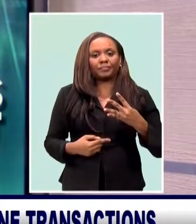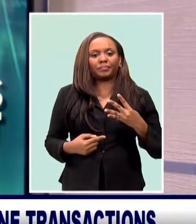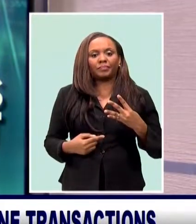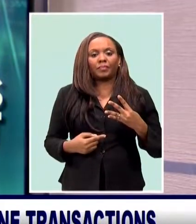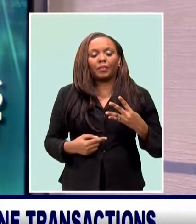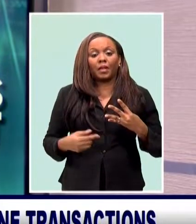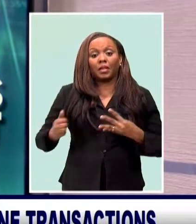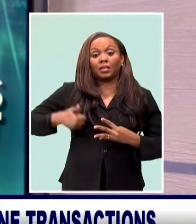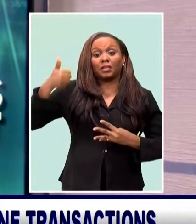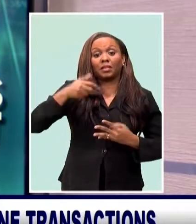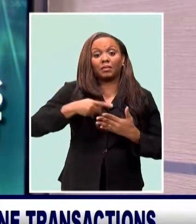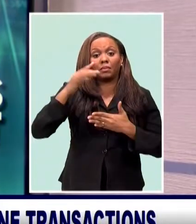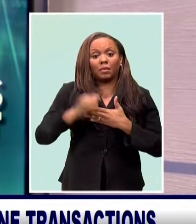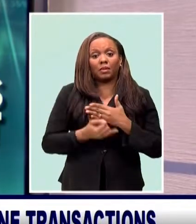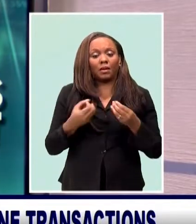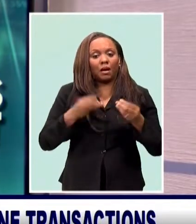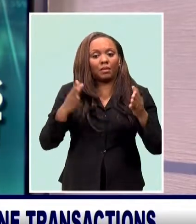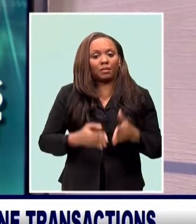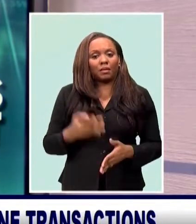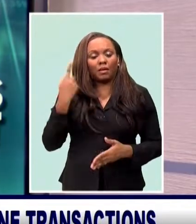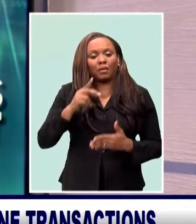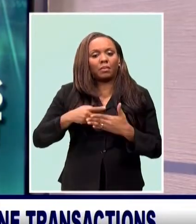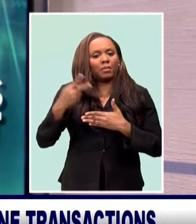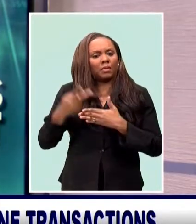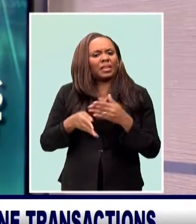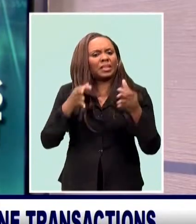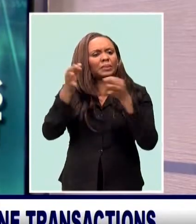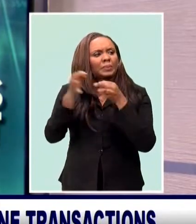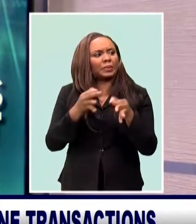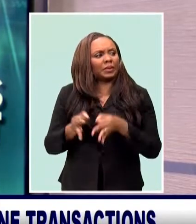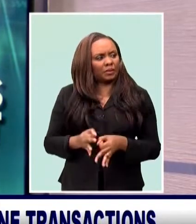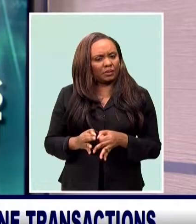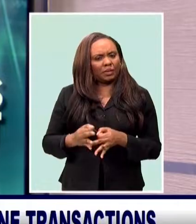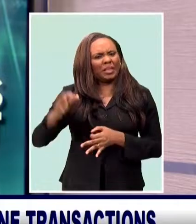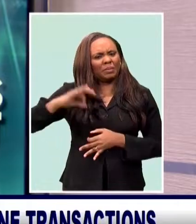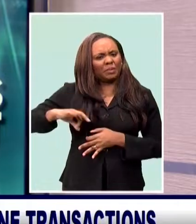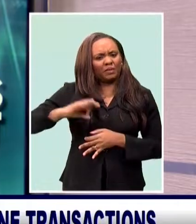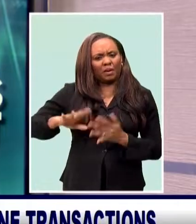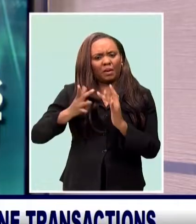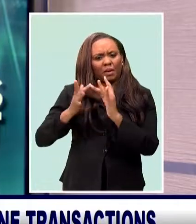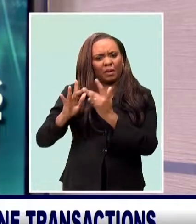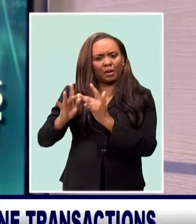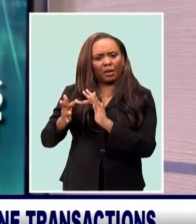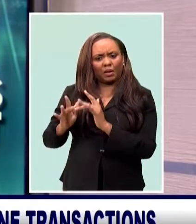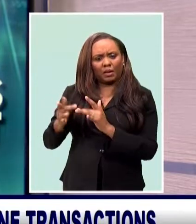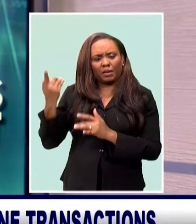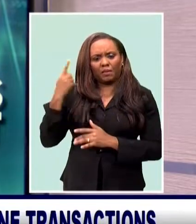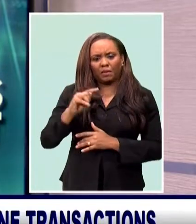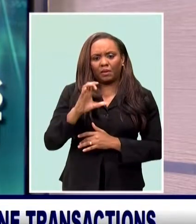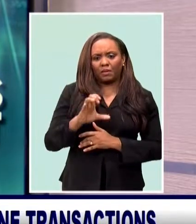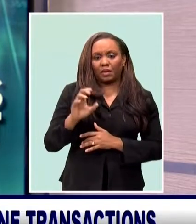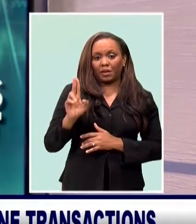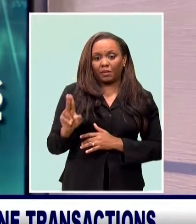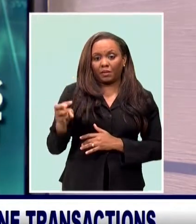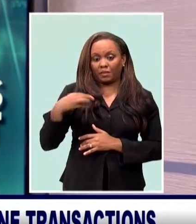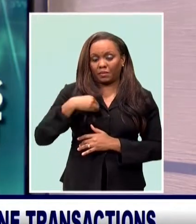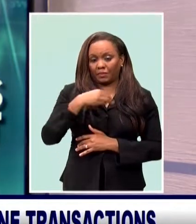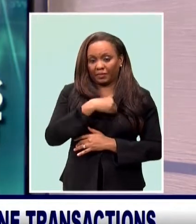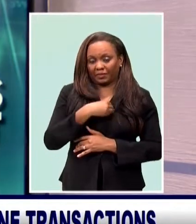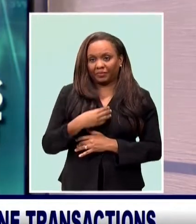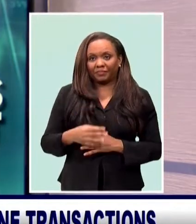Project Officer of GIFS, Brenda Pope, explained how beneficial the online transactions can be for credit union